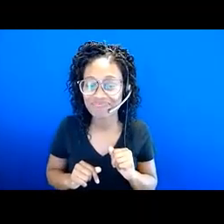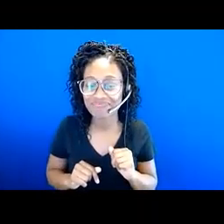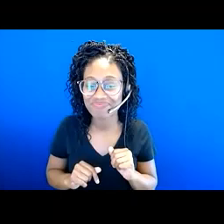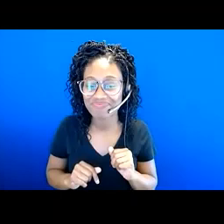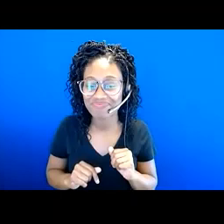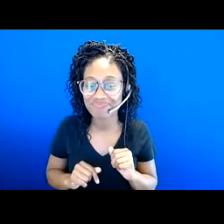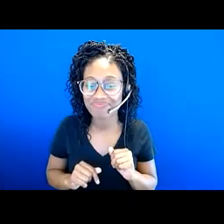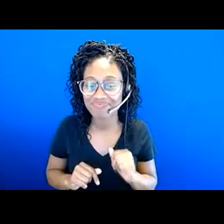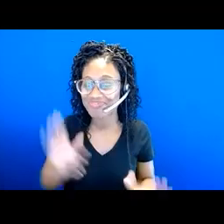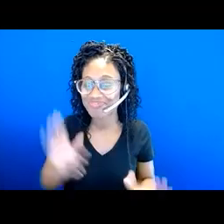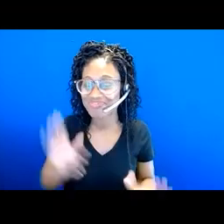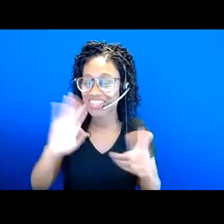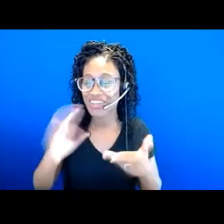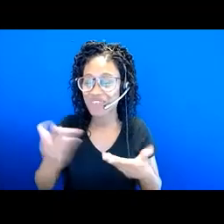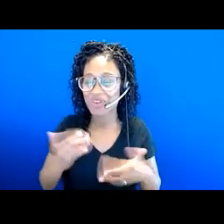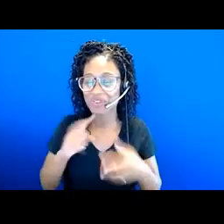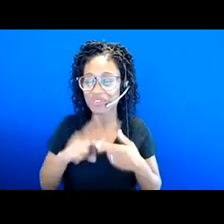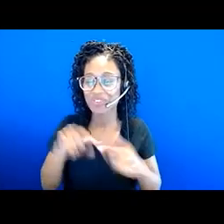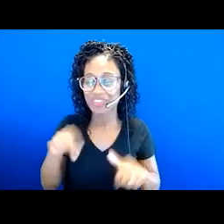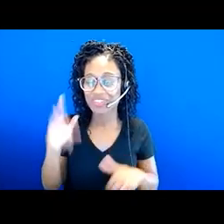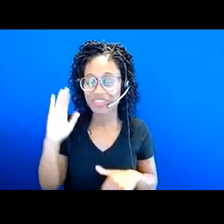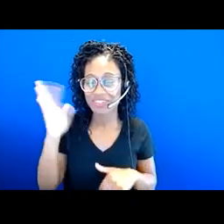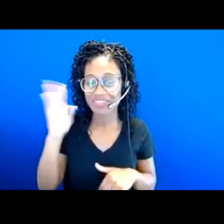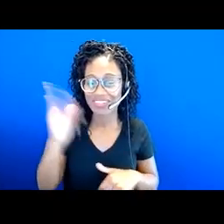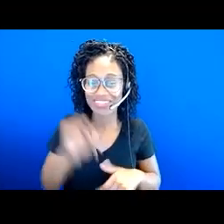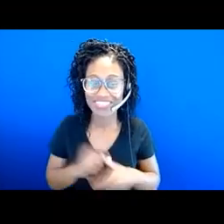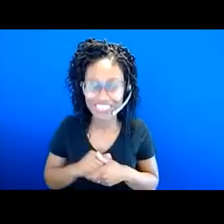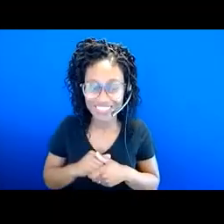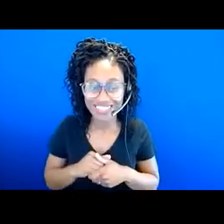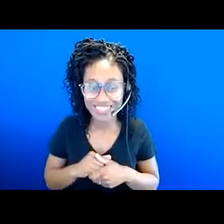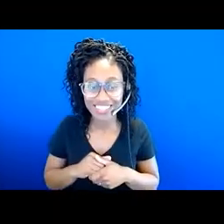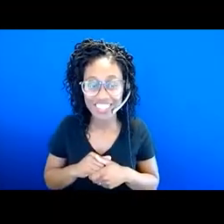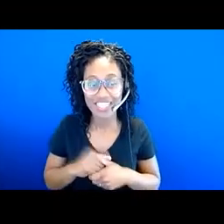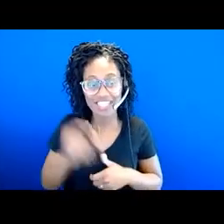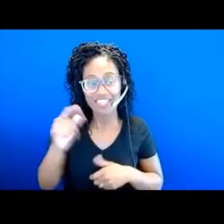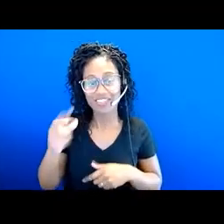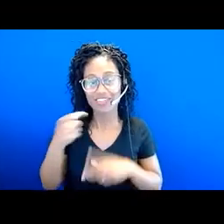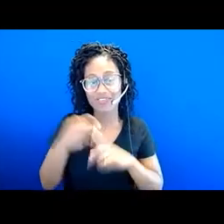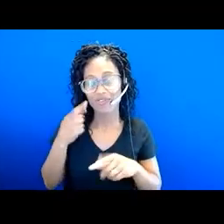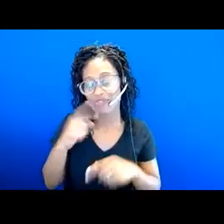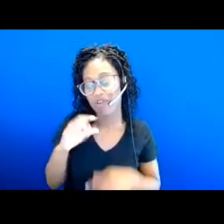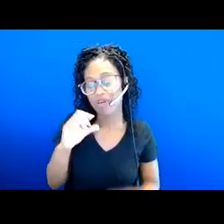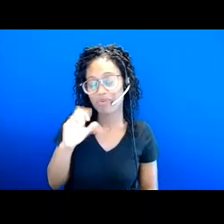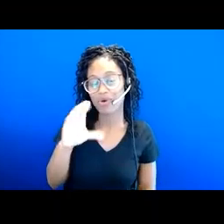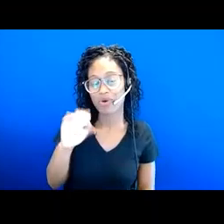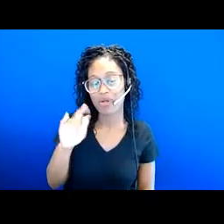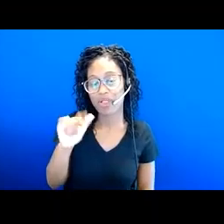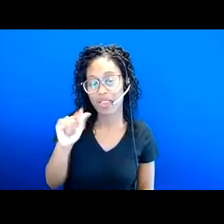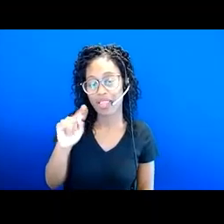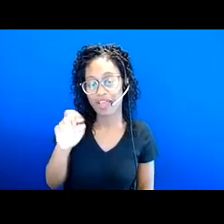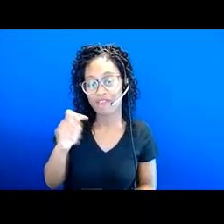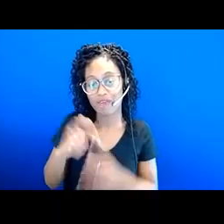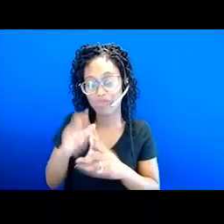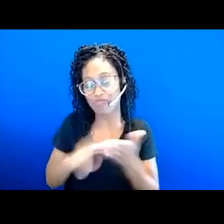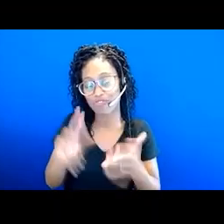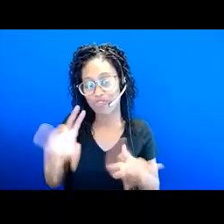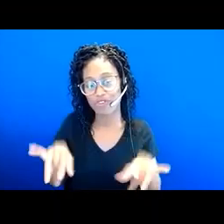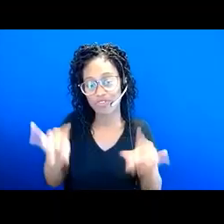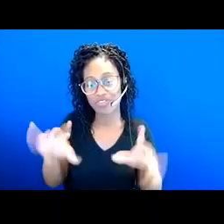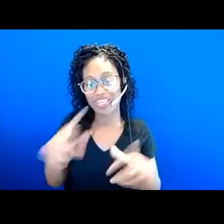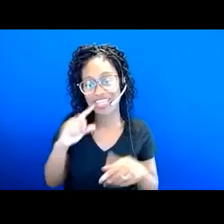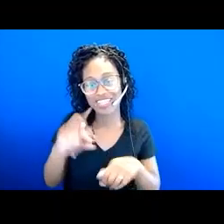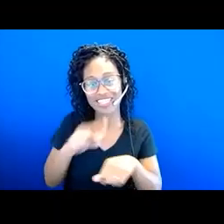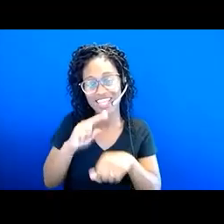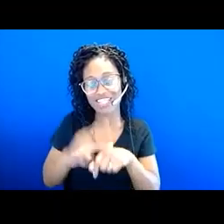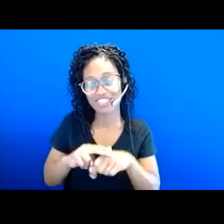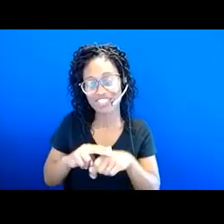Hello and welcome to the presentation. My colleague Sue Nichols from the University of South Australia and myself, Chen Ilo from the National Institute of